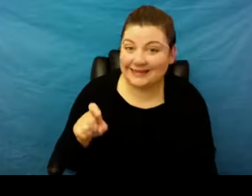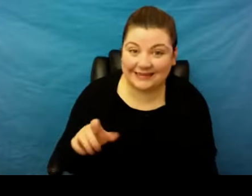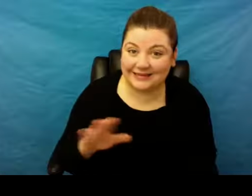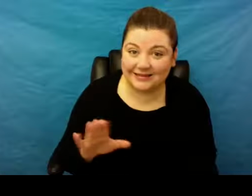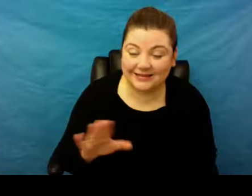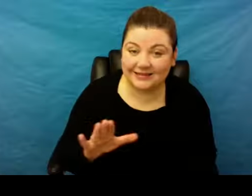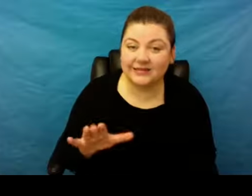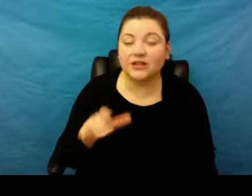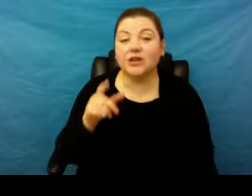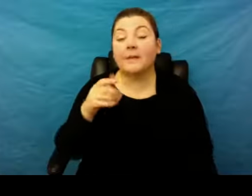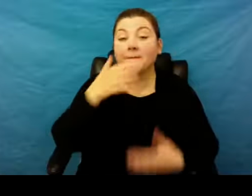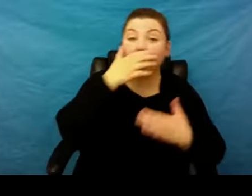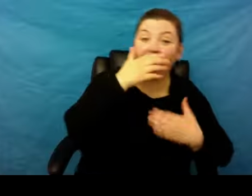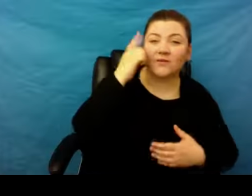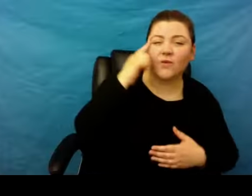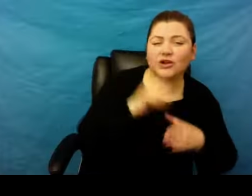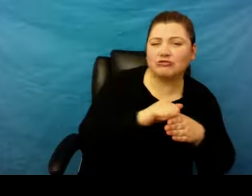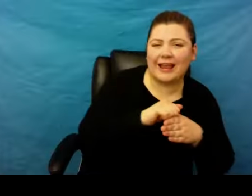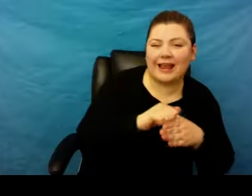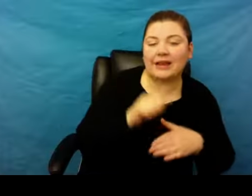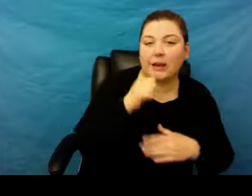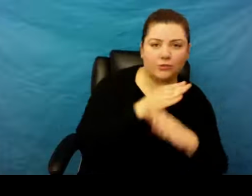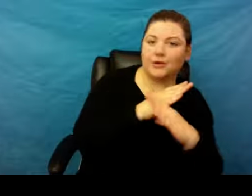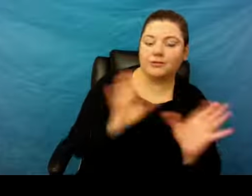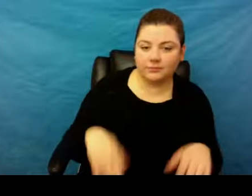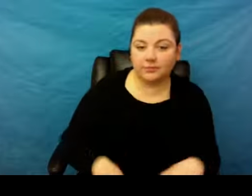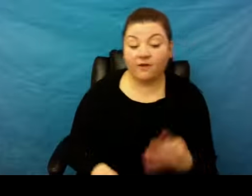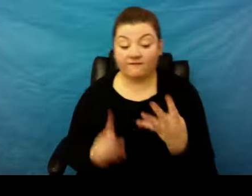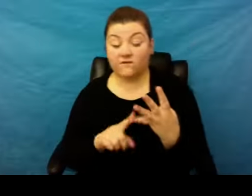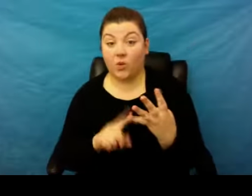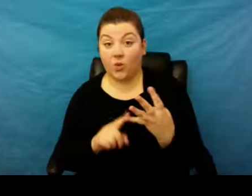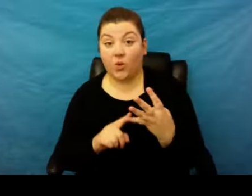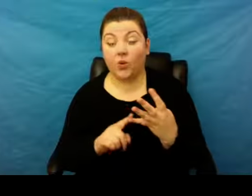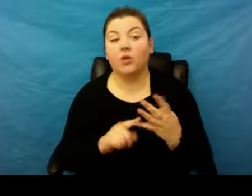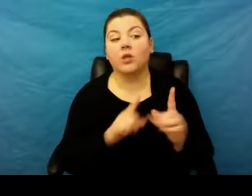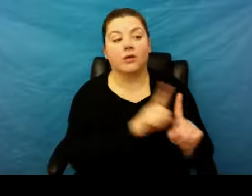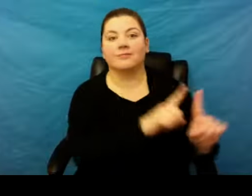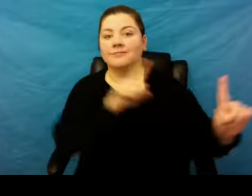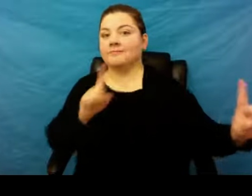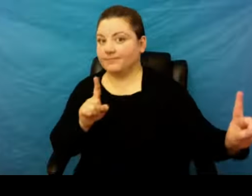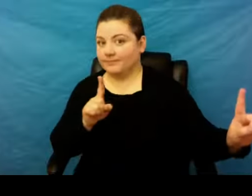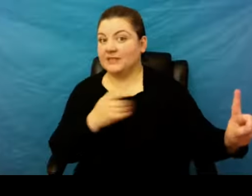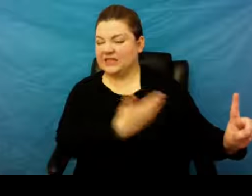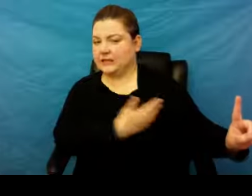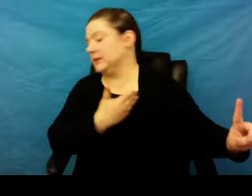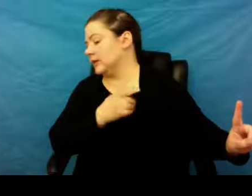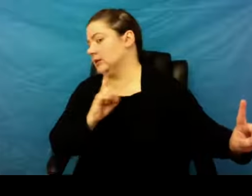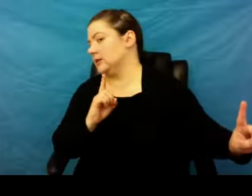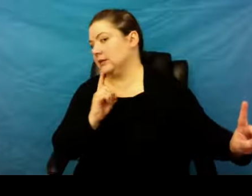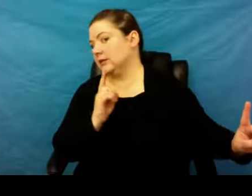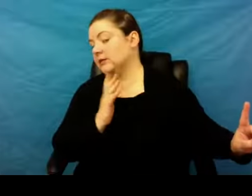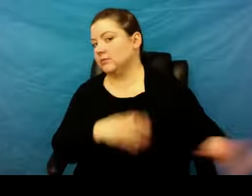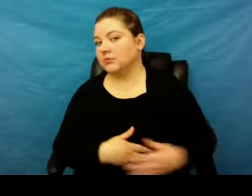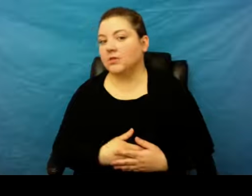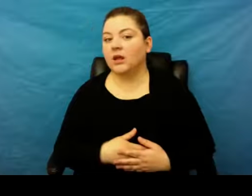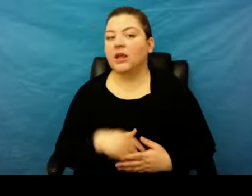is training you. And then the 4th thing is just stay away from people. So that's the nitty gritty of,